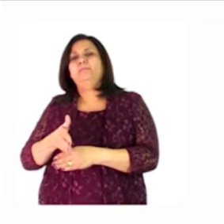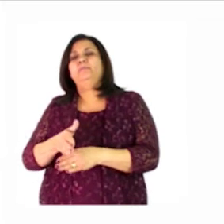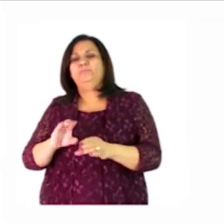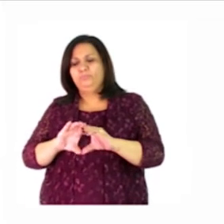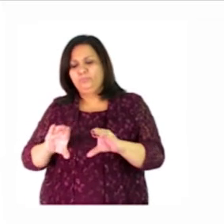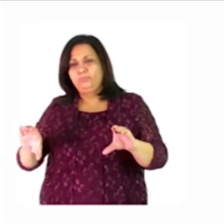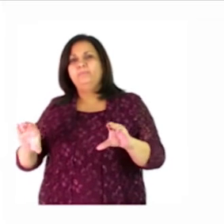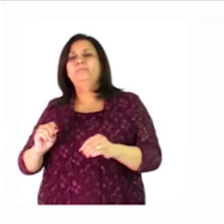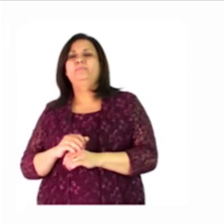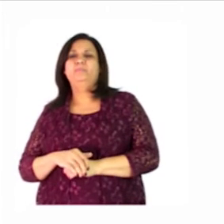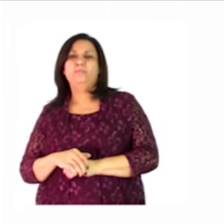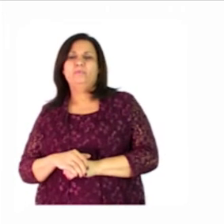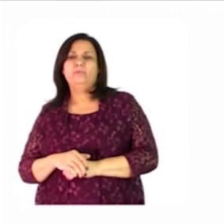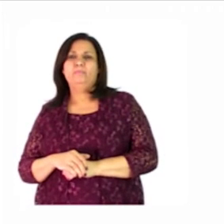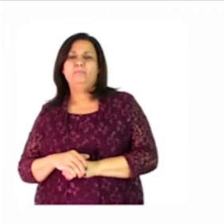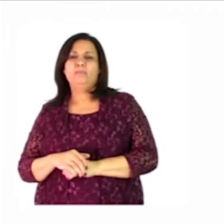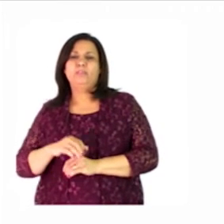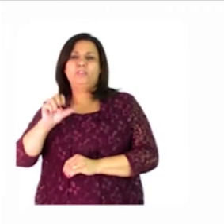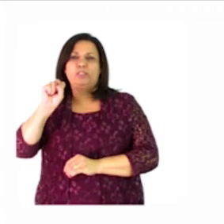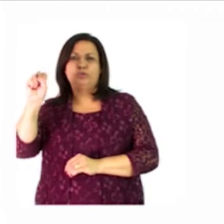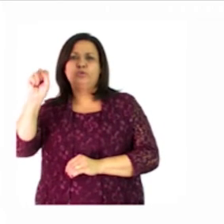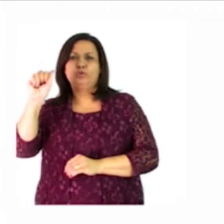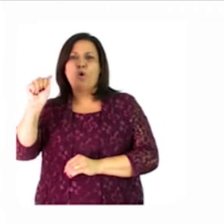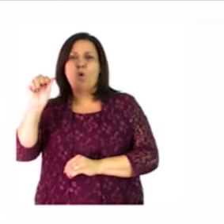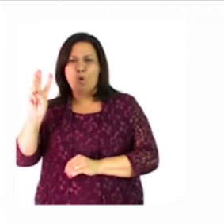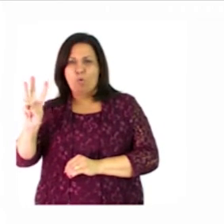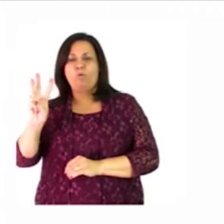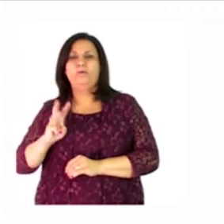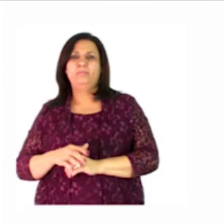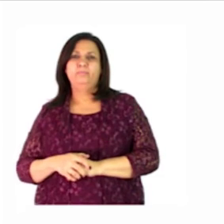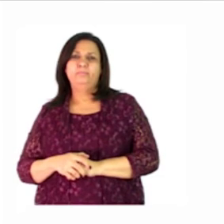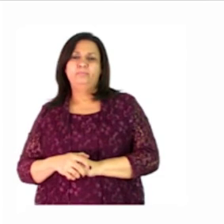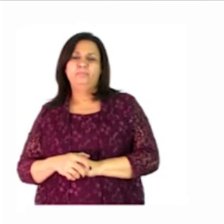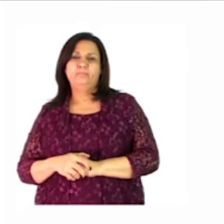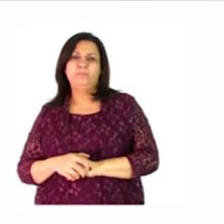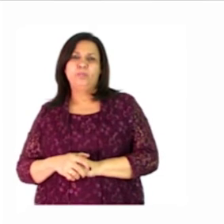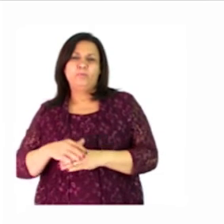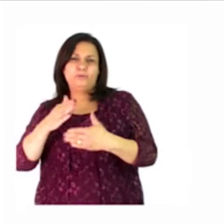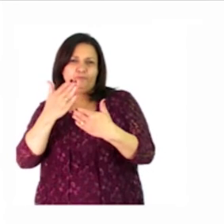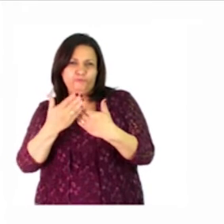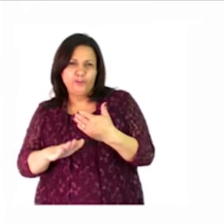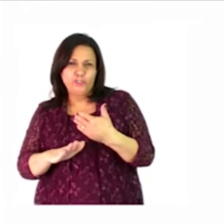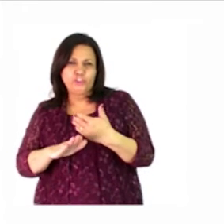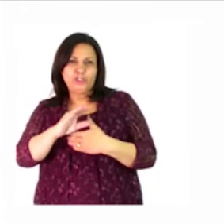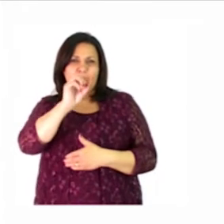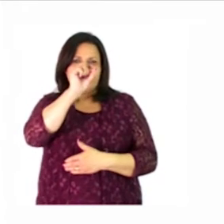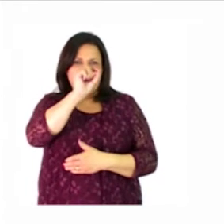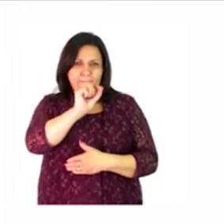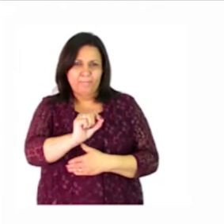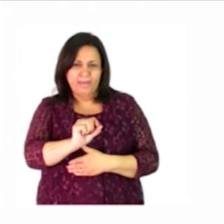we call it a hacksaw. So we need to complete the